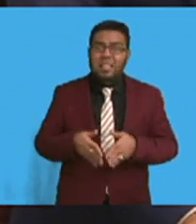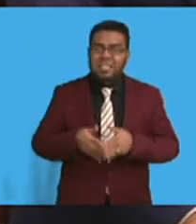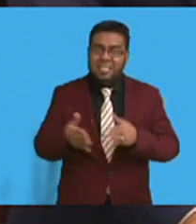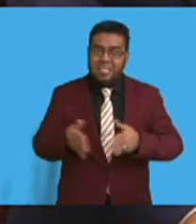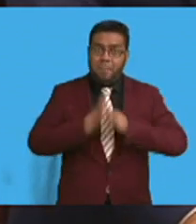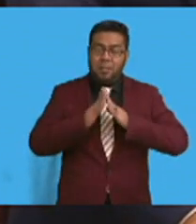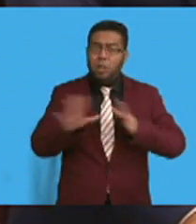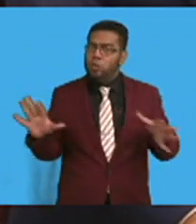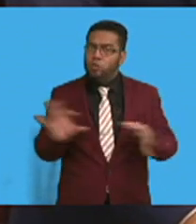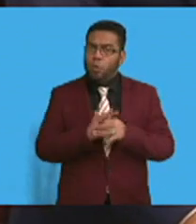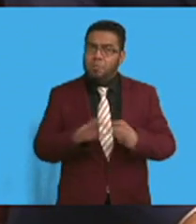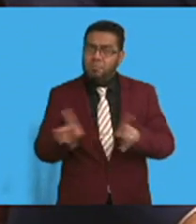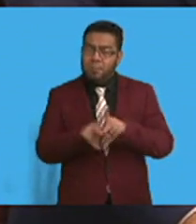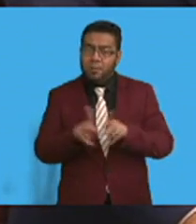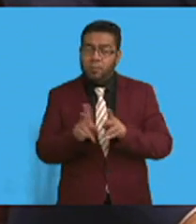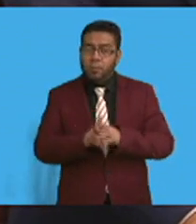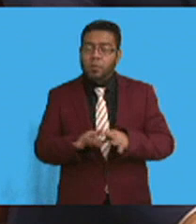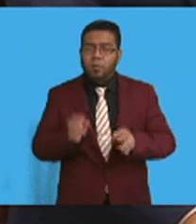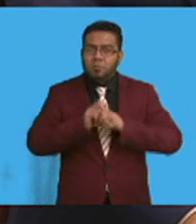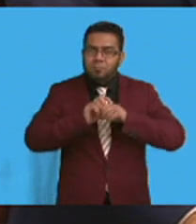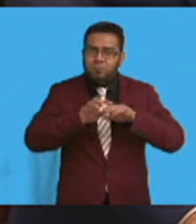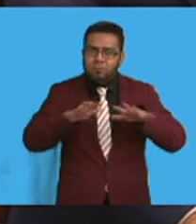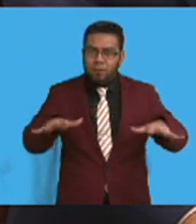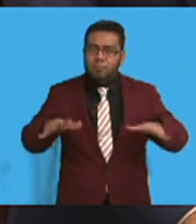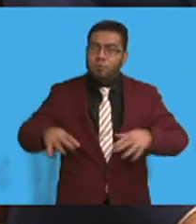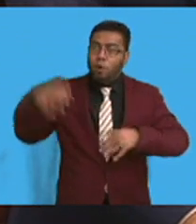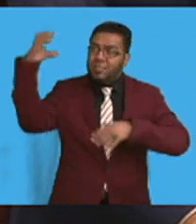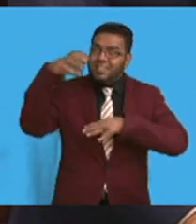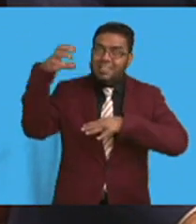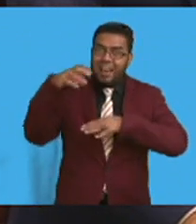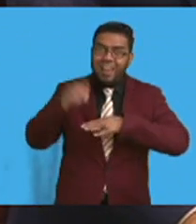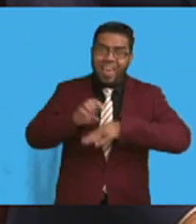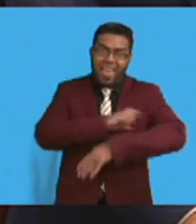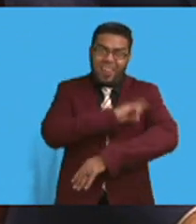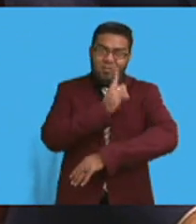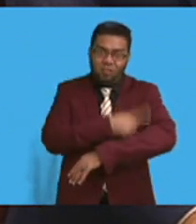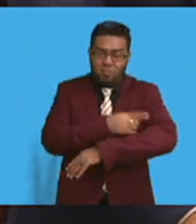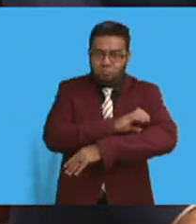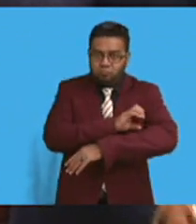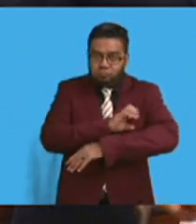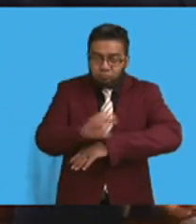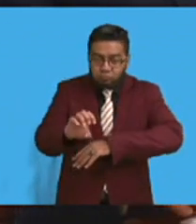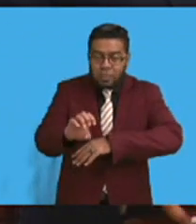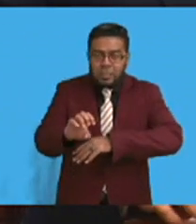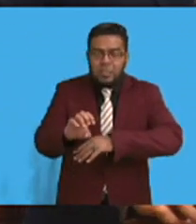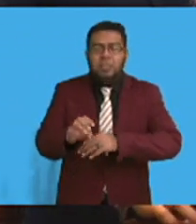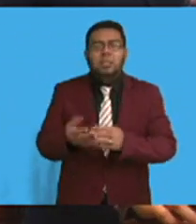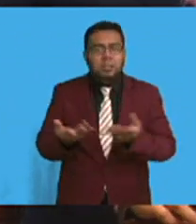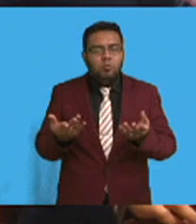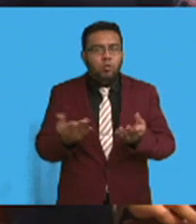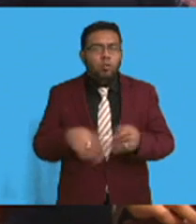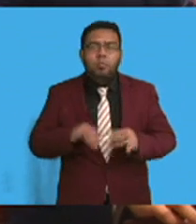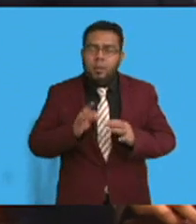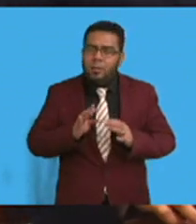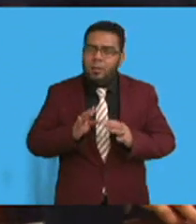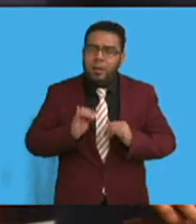joint venture aimed at vastly expanding solar power generation in Fiji, bringing electricity to Fijians living in some of our most remote and maritime